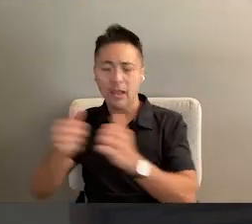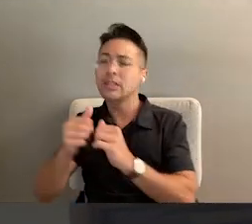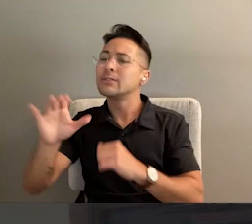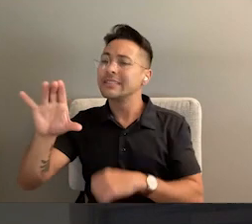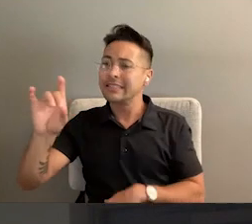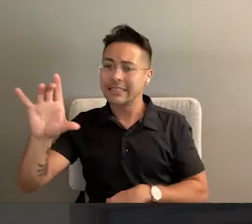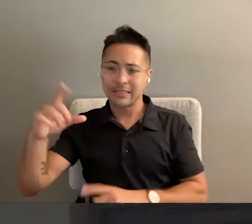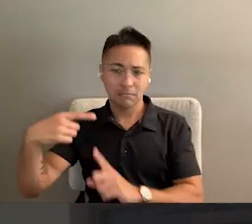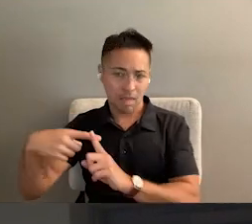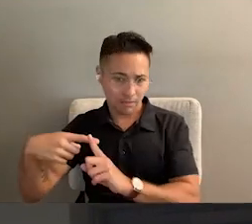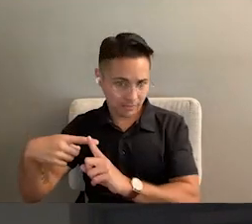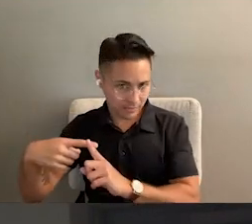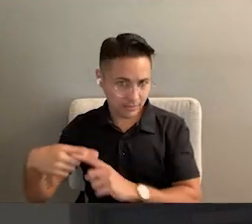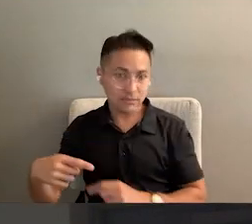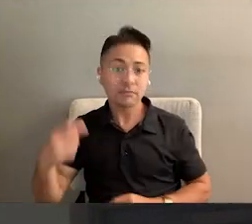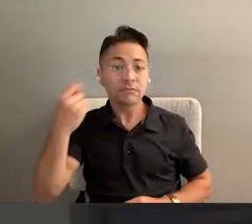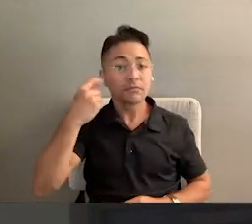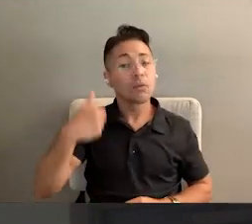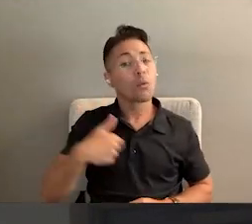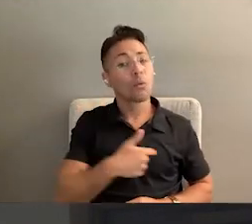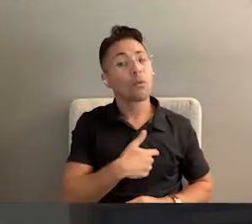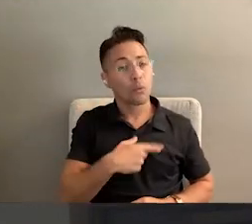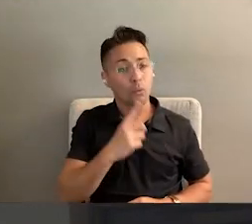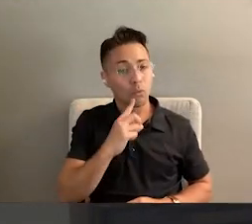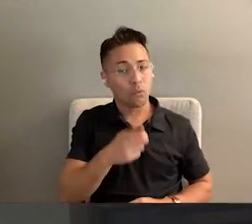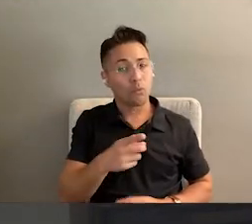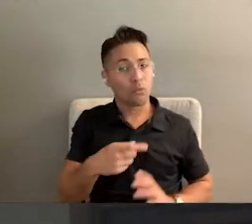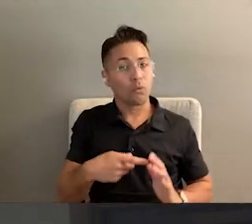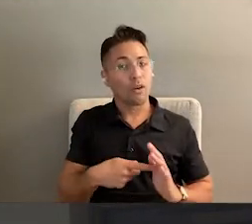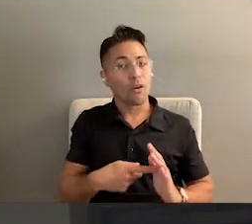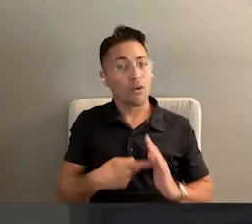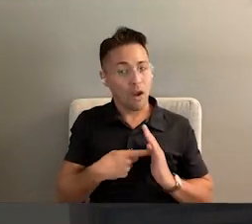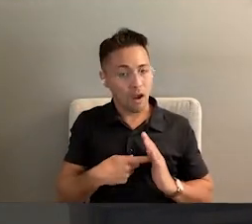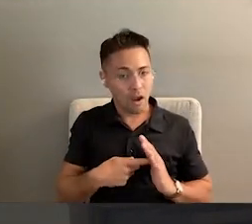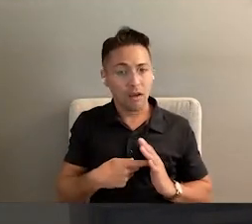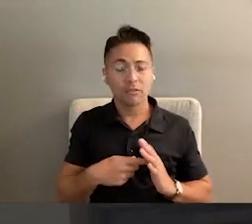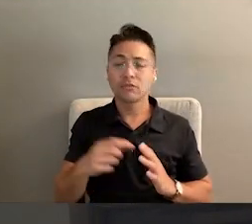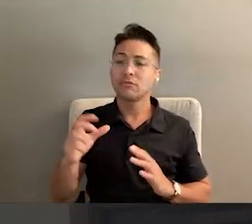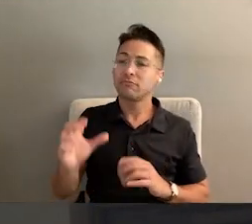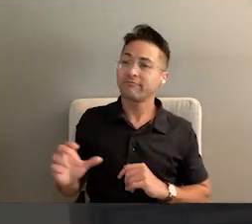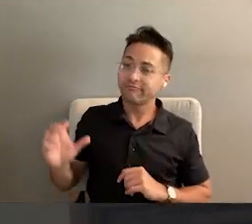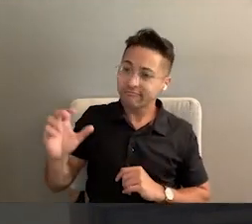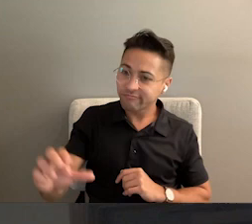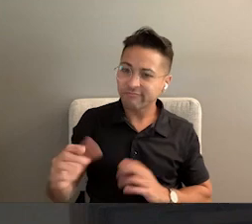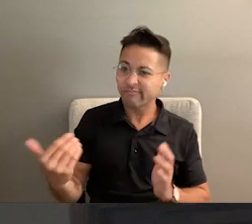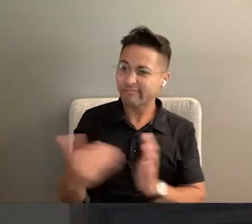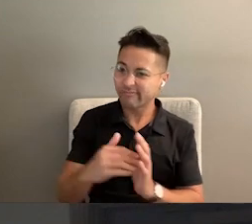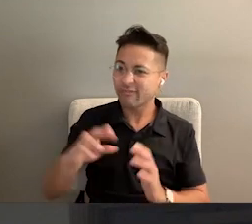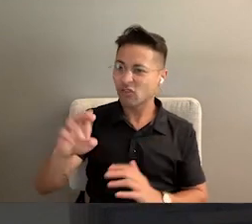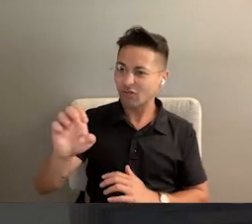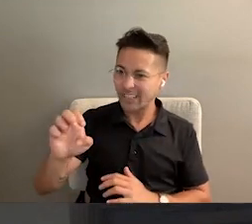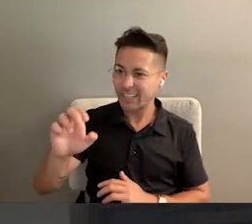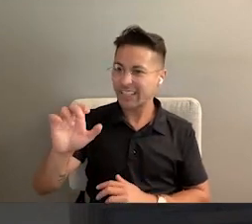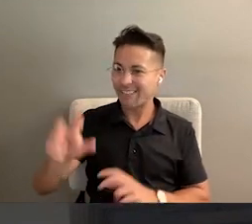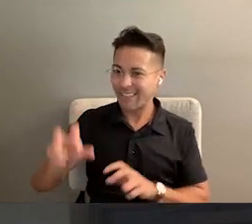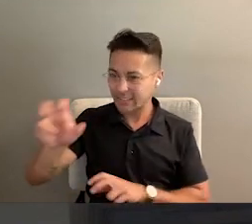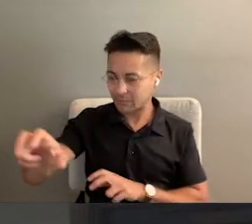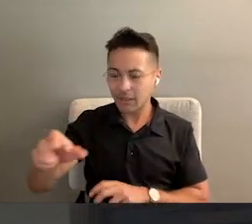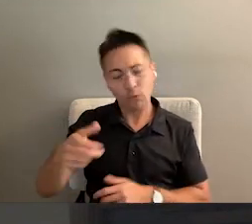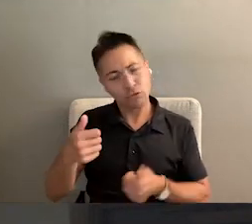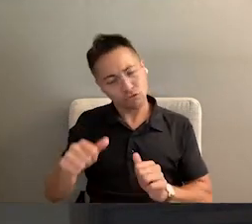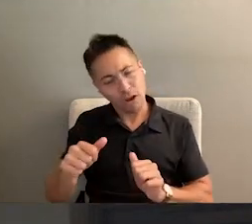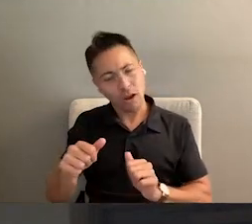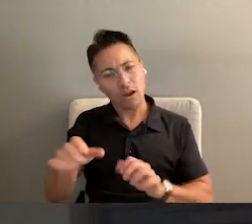and the whatever, what happens to the money, right? It stays with CDC Plus. Now, we are required to